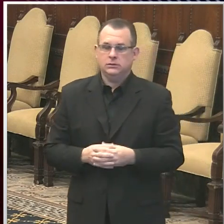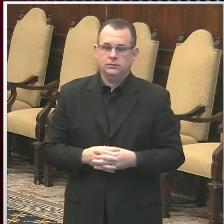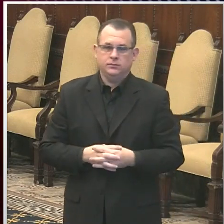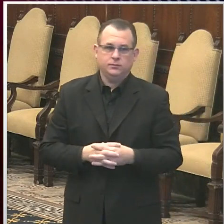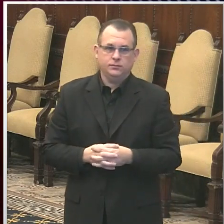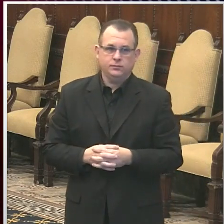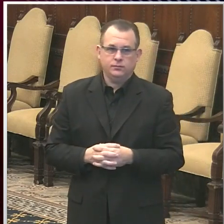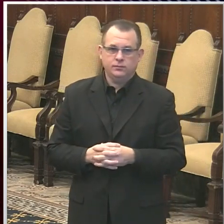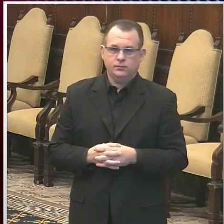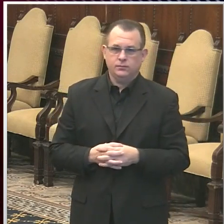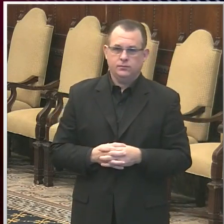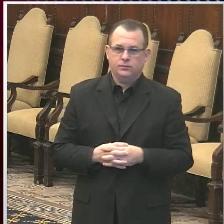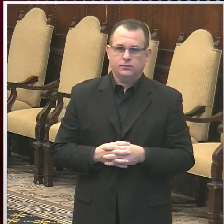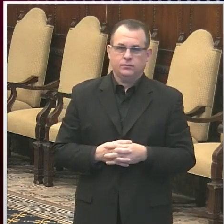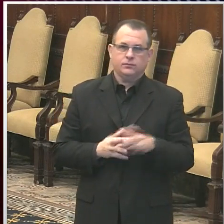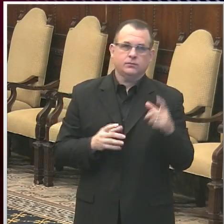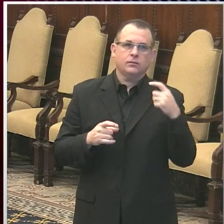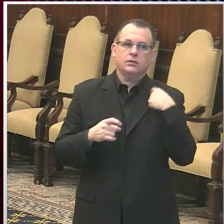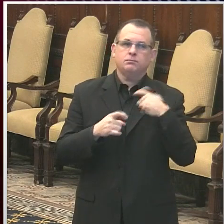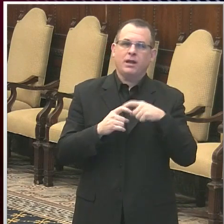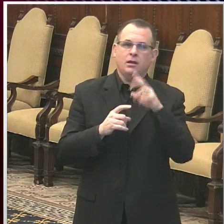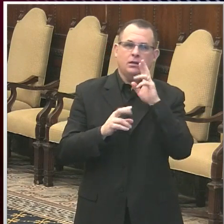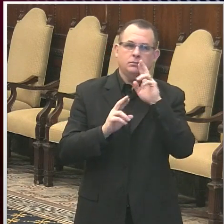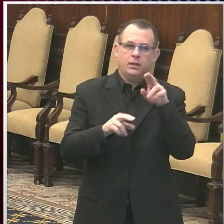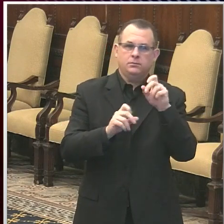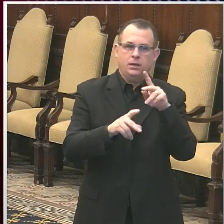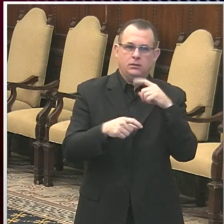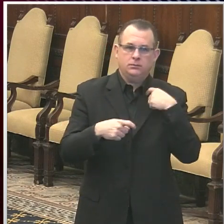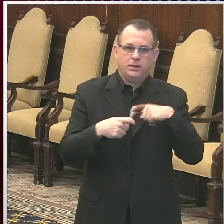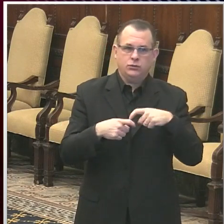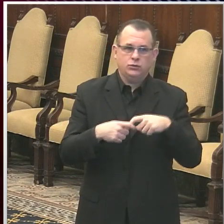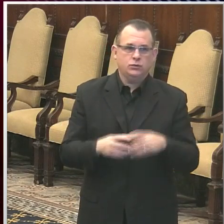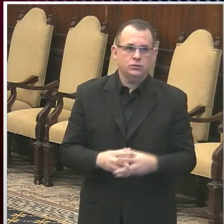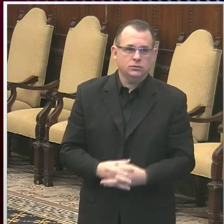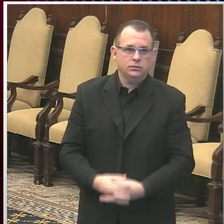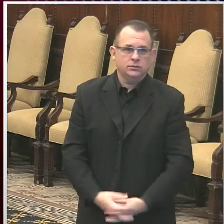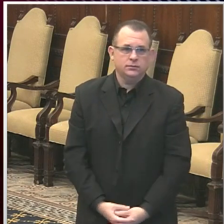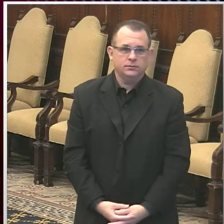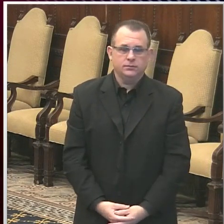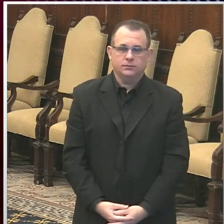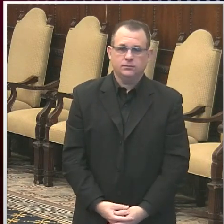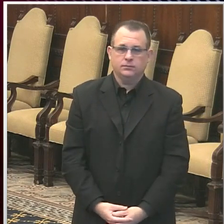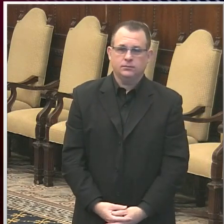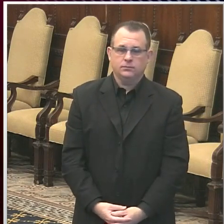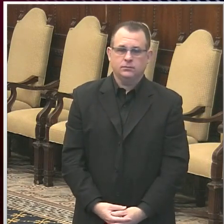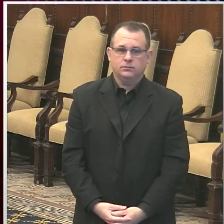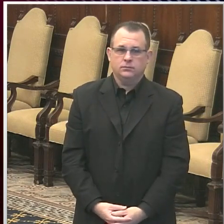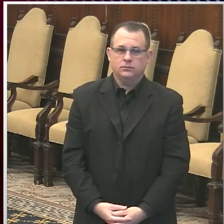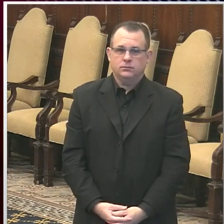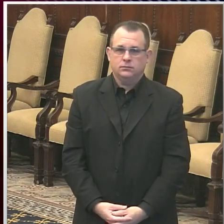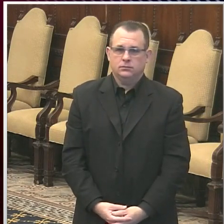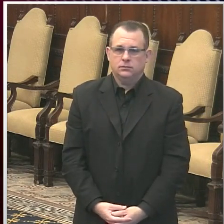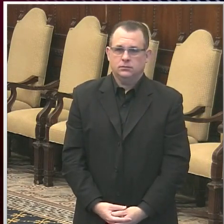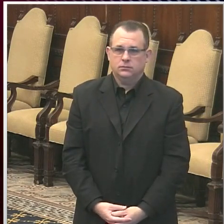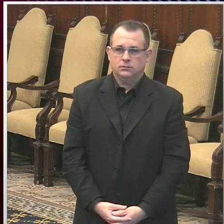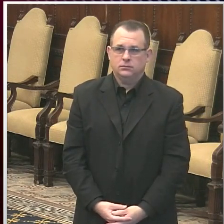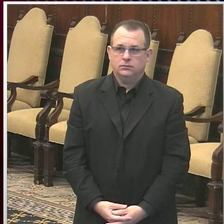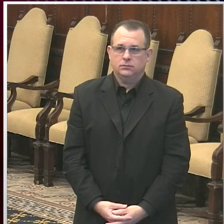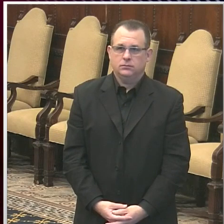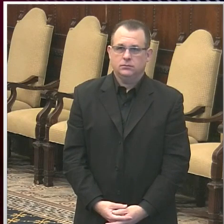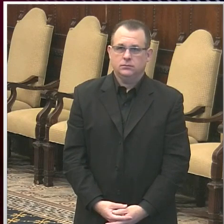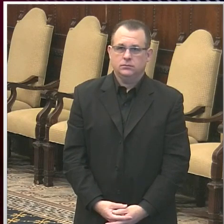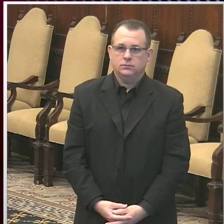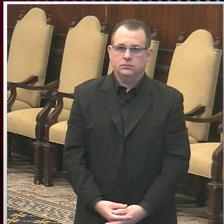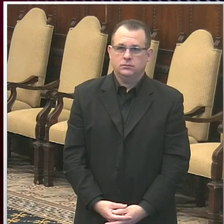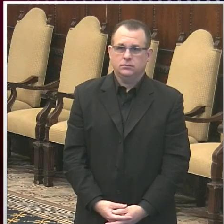La respuesta viene tanto del alcalde como del gerente de la ciudad. Estamos observando el avance de esta iniciativa de la